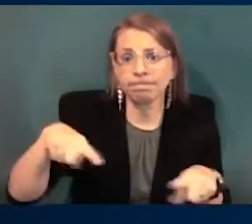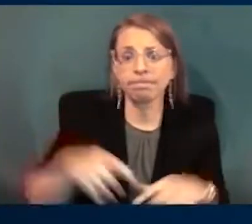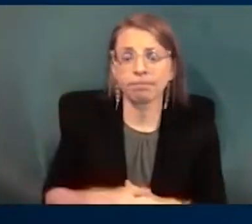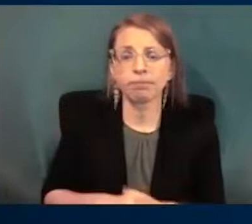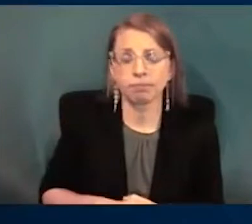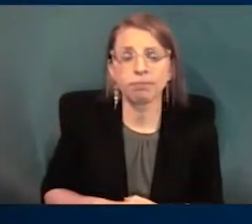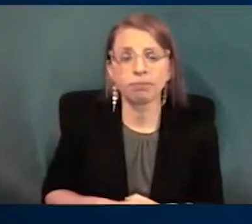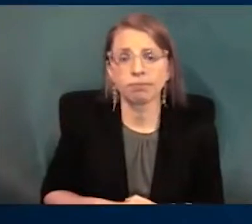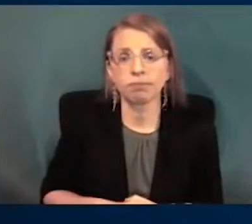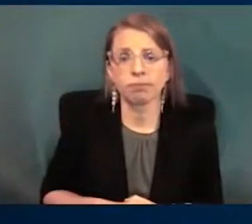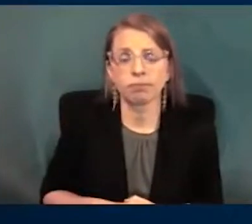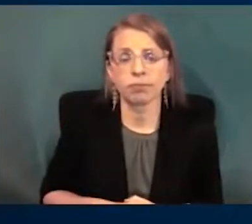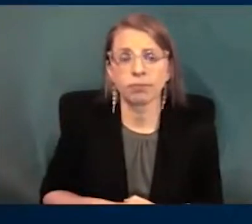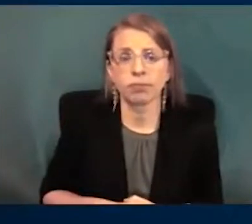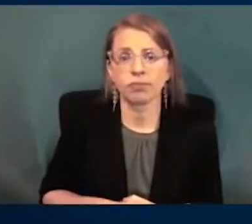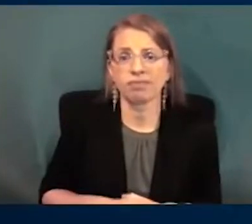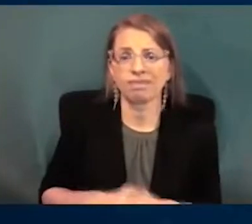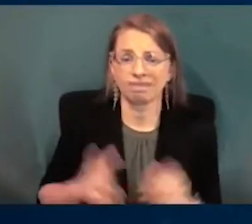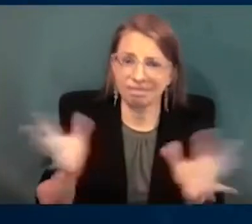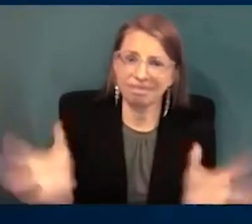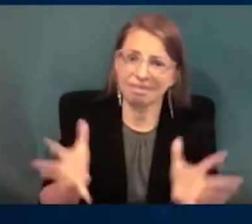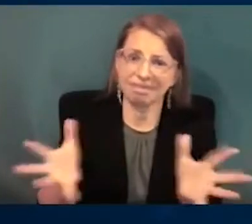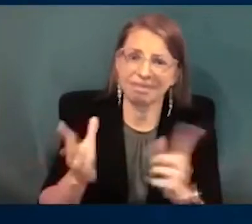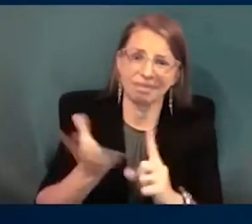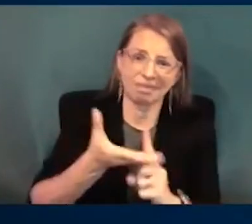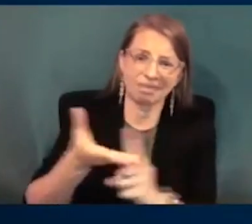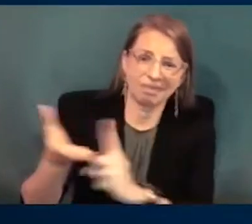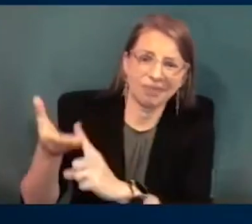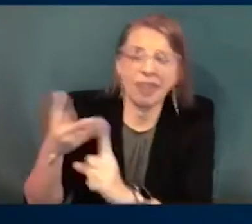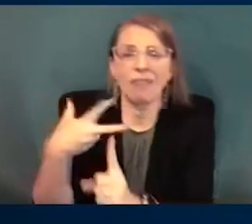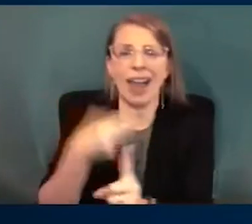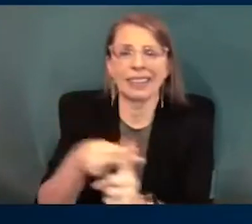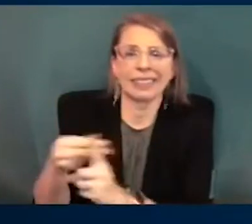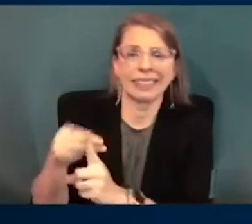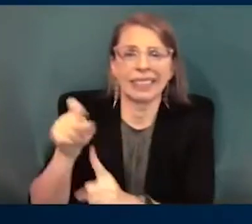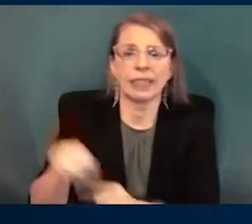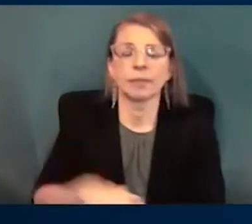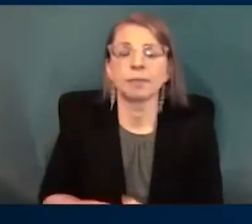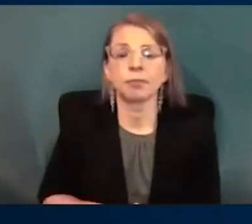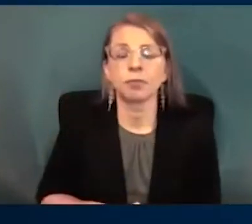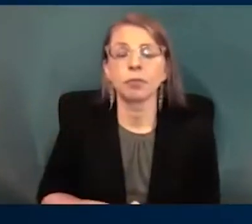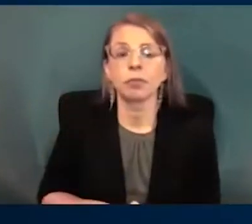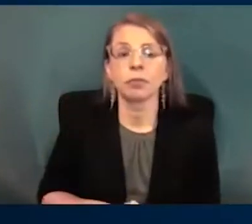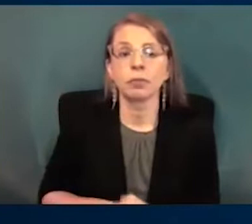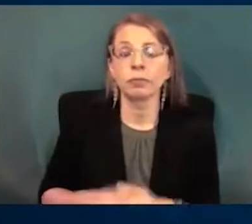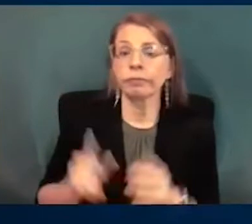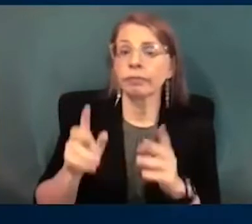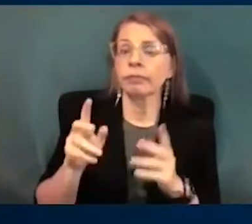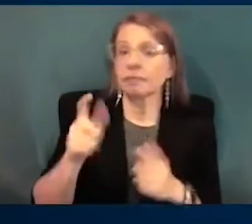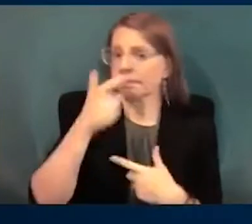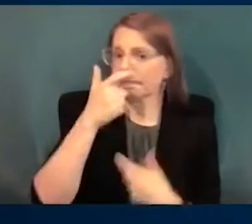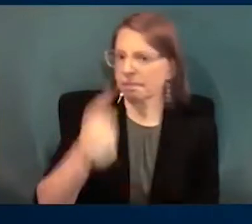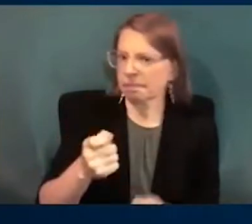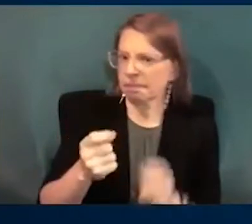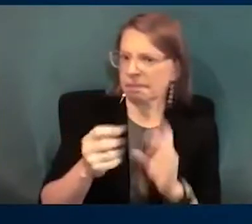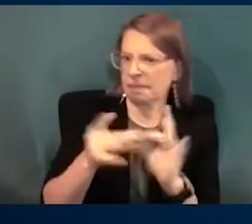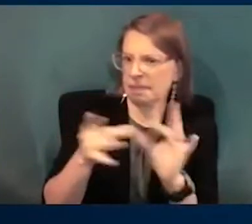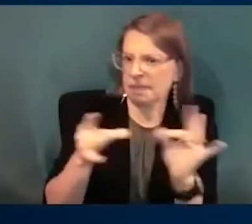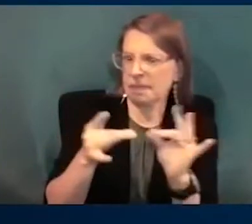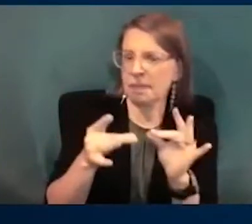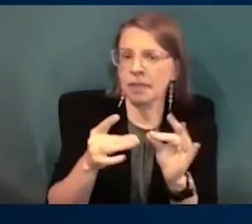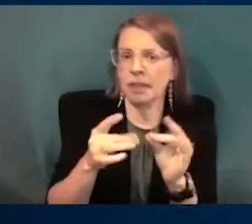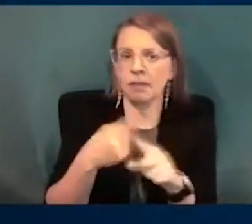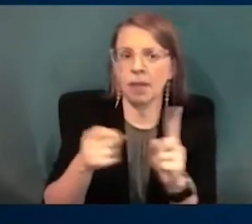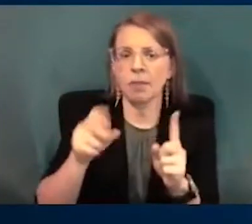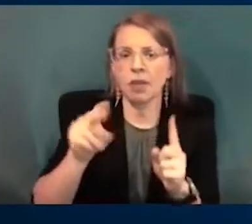Get everybody vaccinated. And also, just to point out some interesting correspondence in the New England Journal of Medicine new online edition today looking at transplant